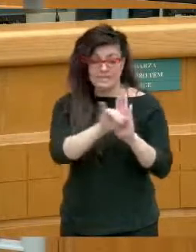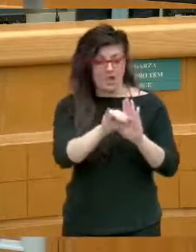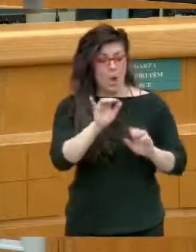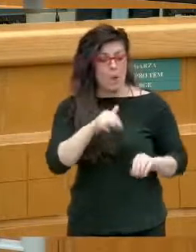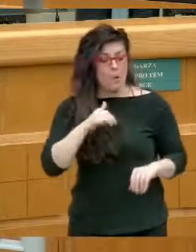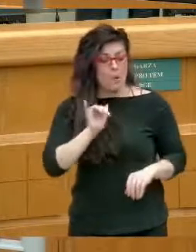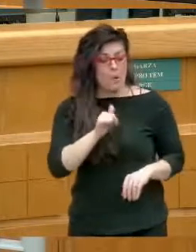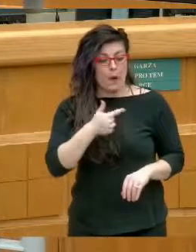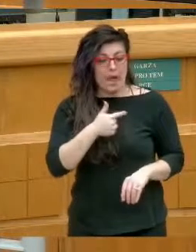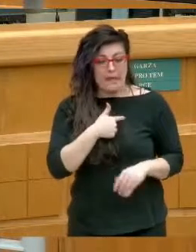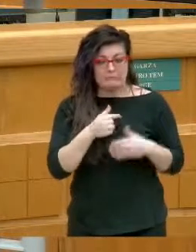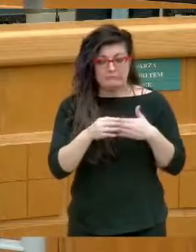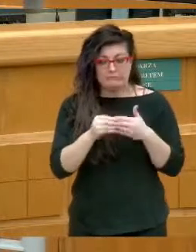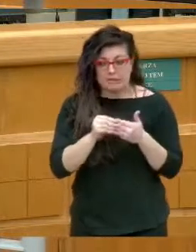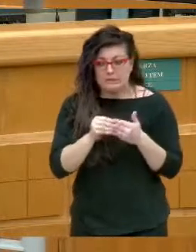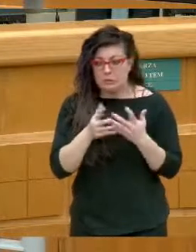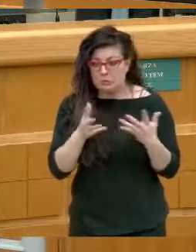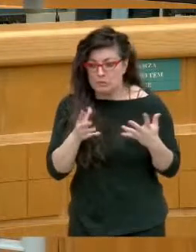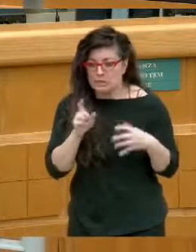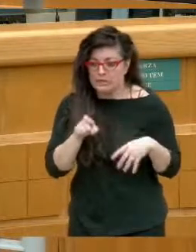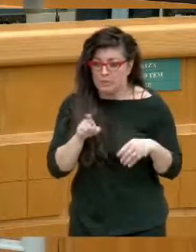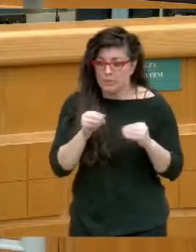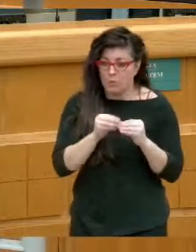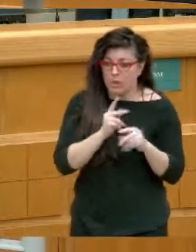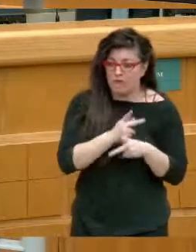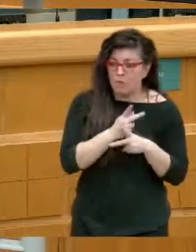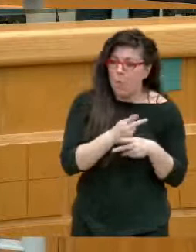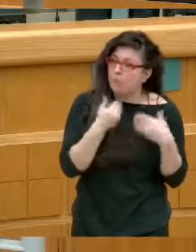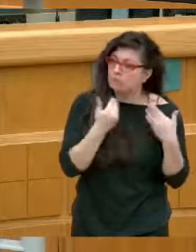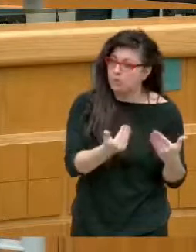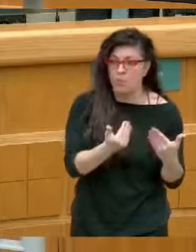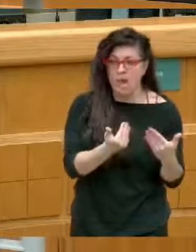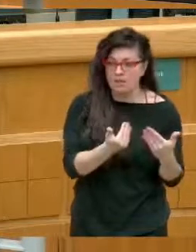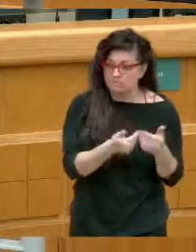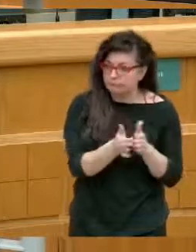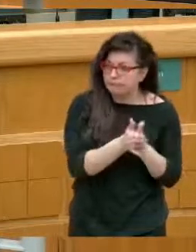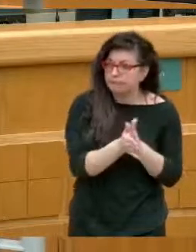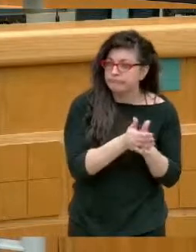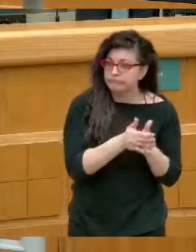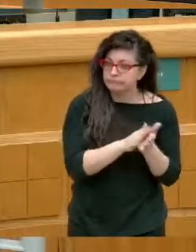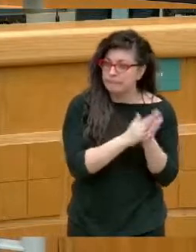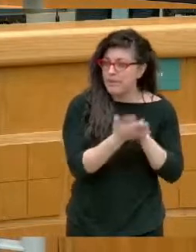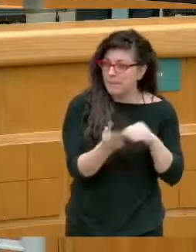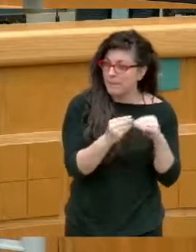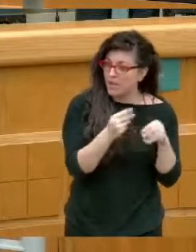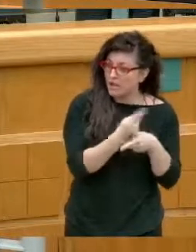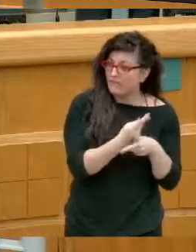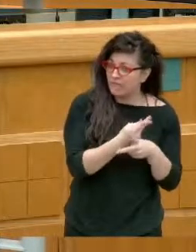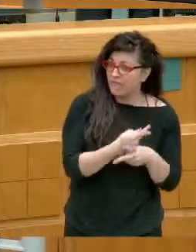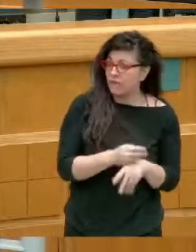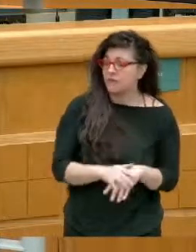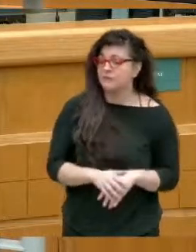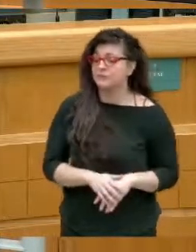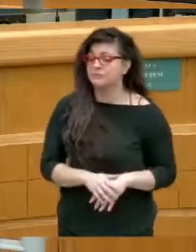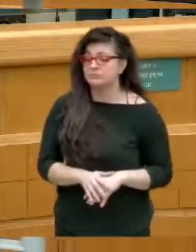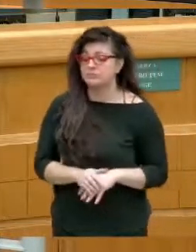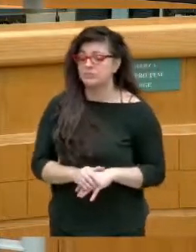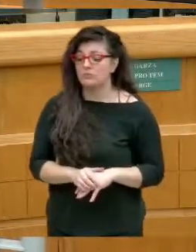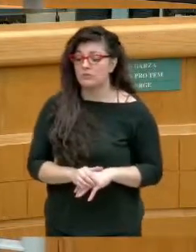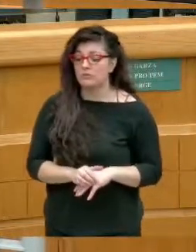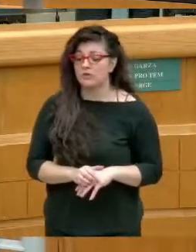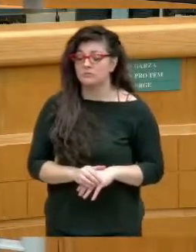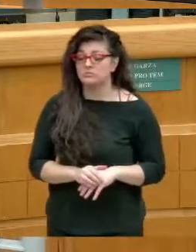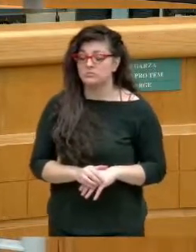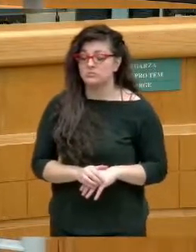things from getting worse. So once you remedy and extinguish and adjust your policies, you could go to a situation where